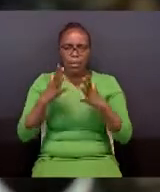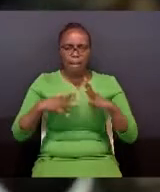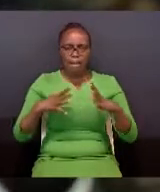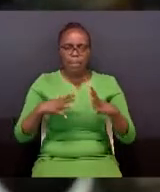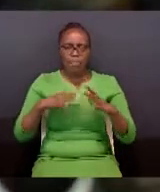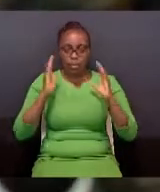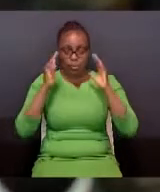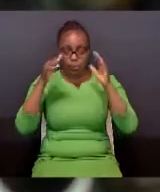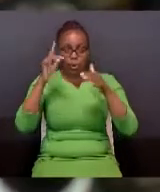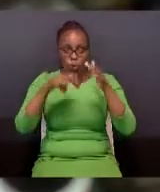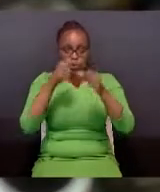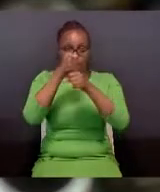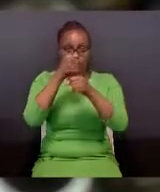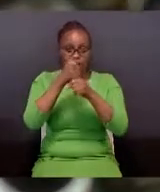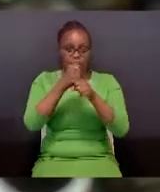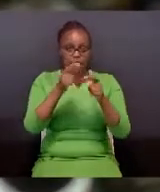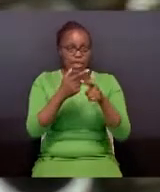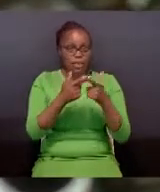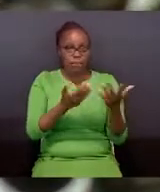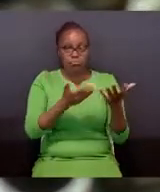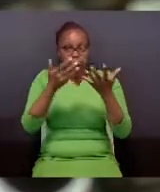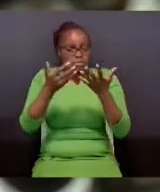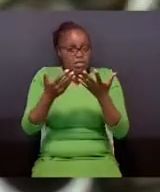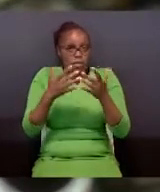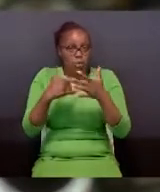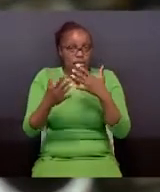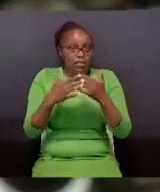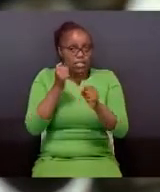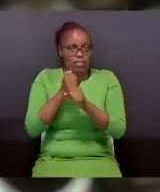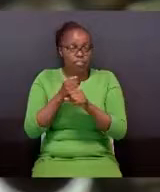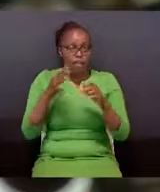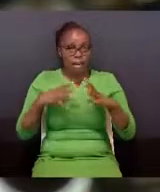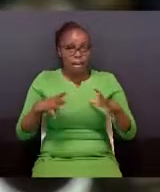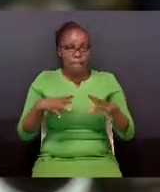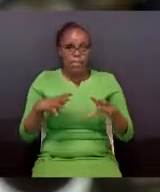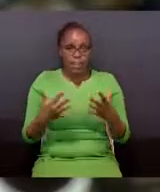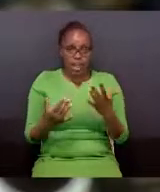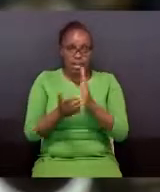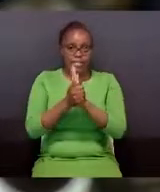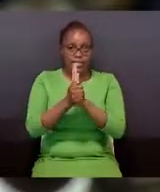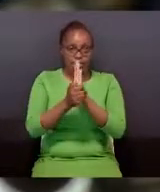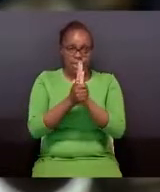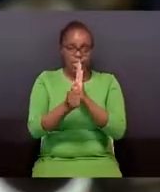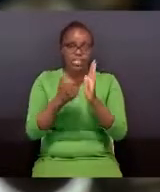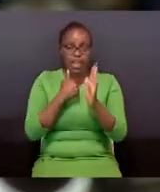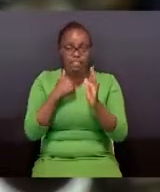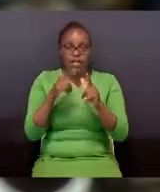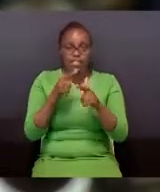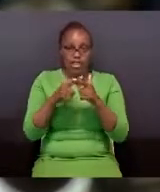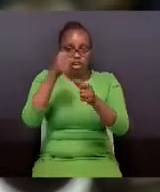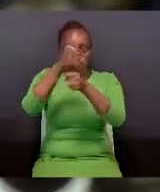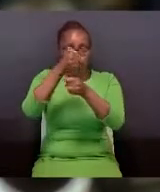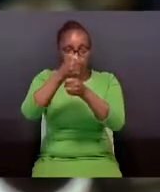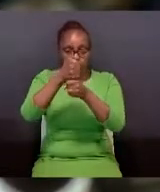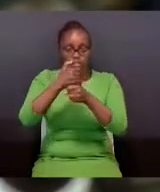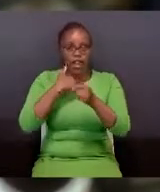at everywhere else, we take it as a given that people are technically skilled, because the fact that you're applying for a job, you must be saying,